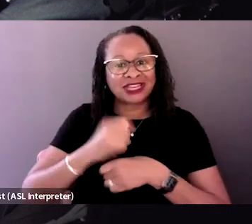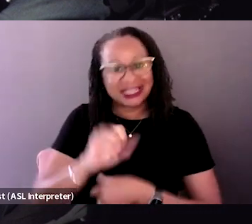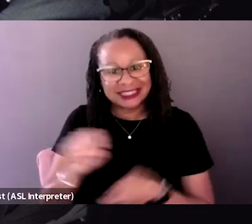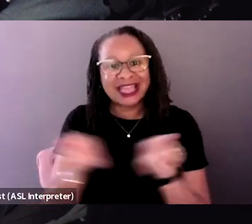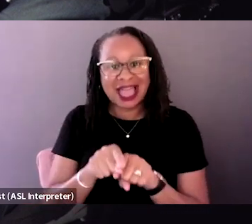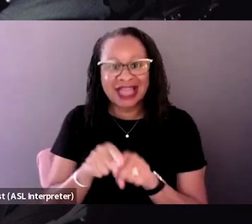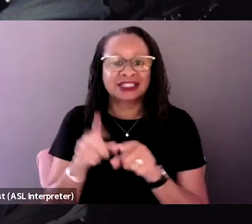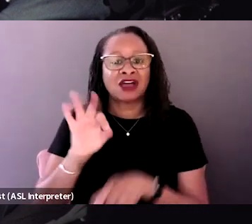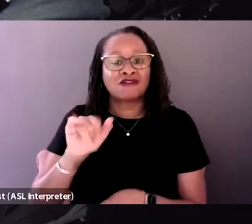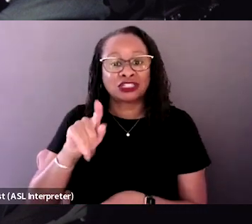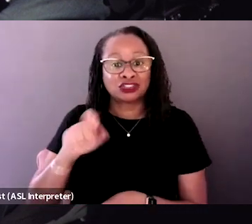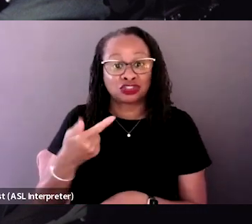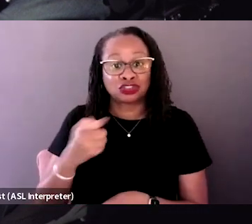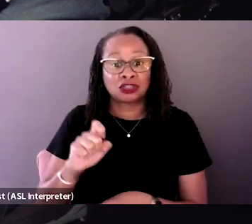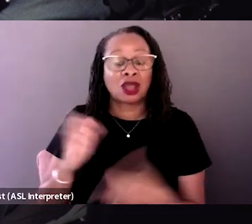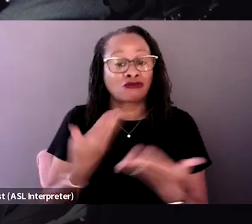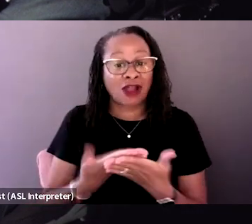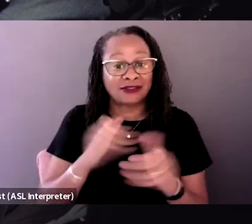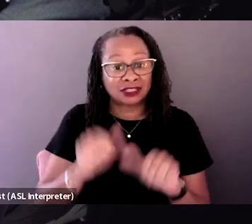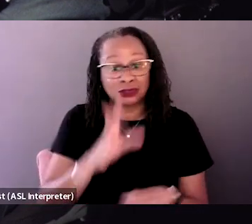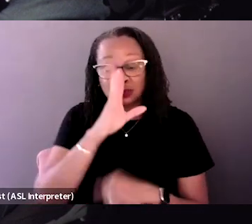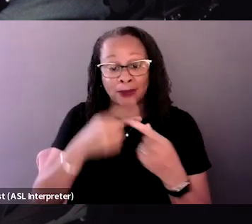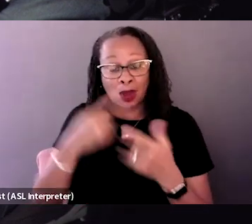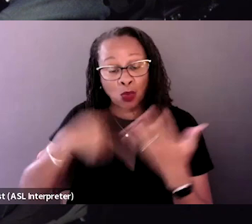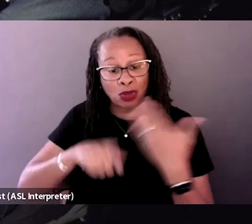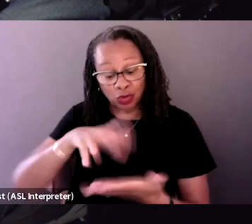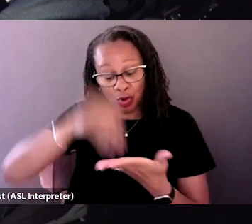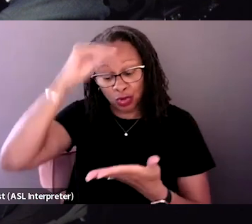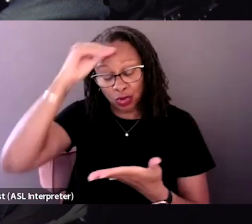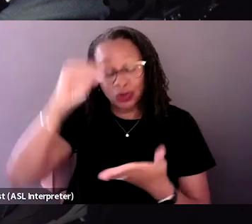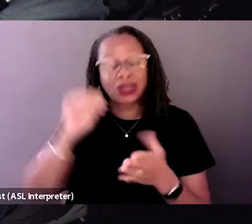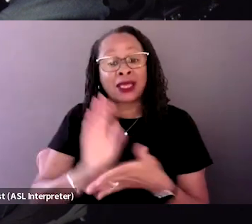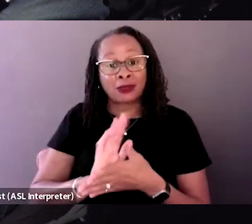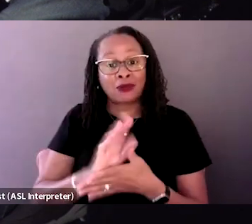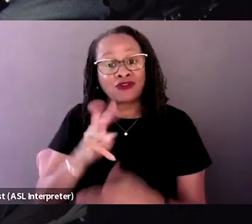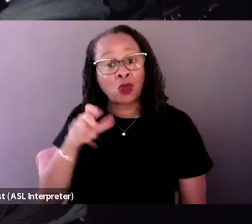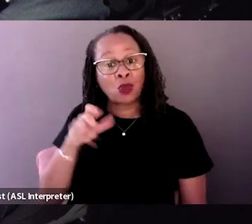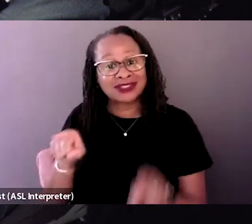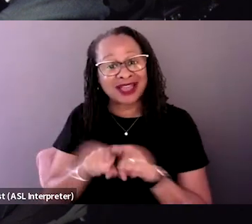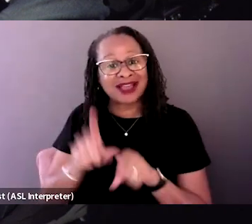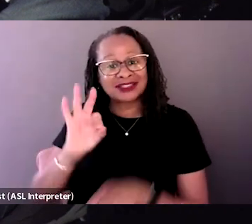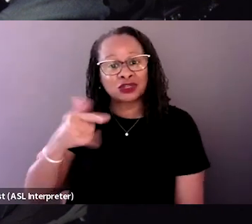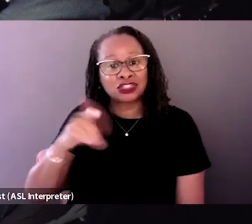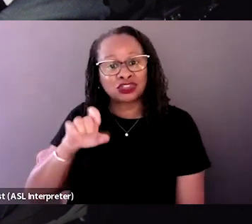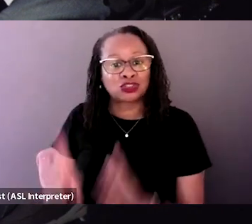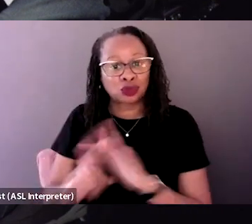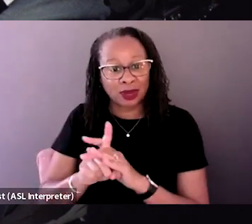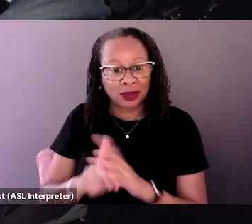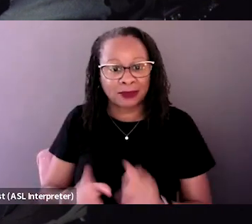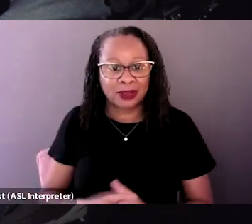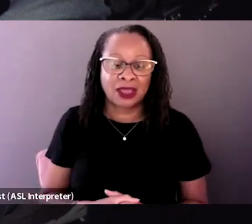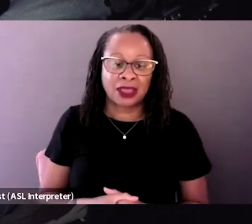a movie is as footage is coming in. So, can you talk about what you were learning this movie was as their footage was coming